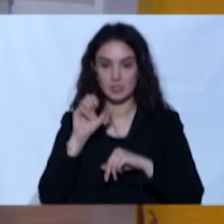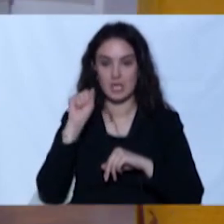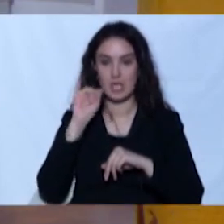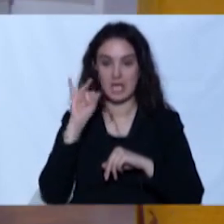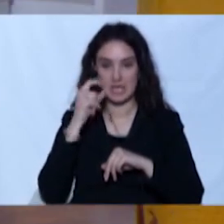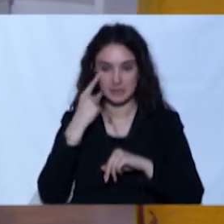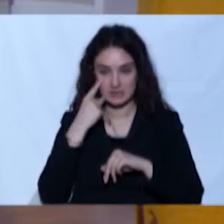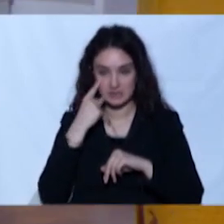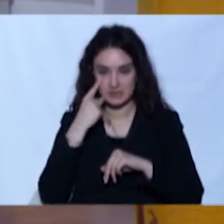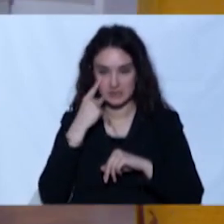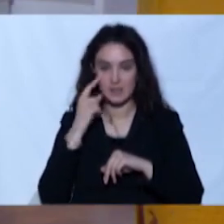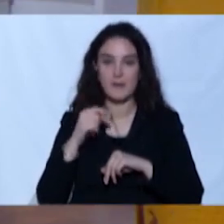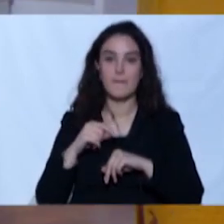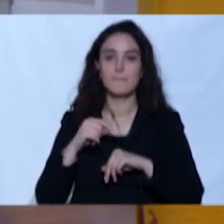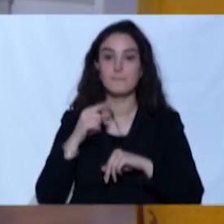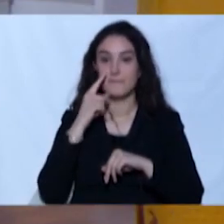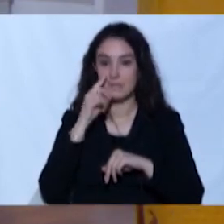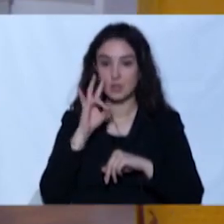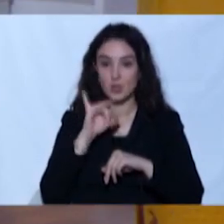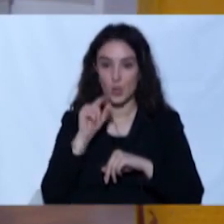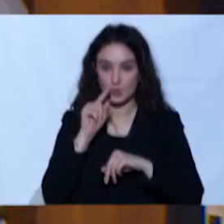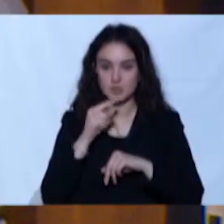mouth, ears, head, tongue.